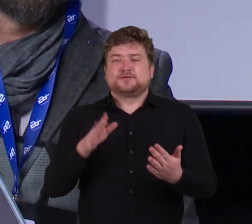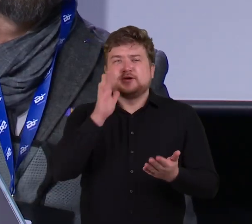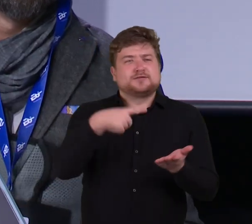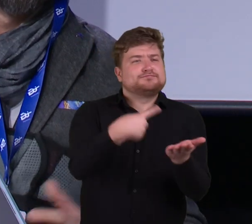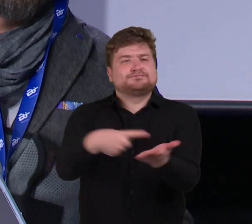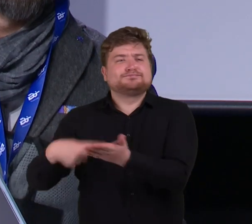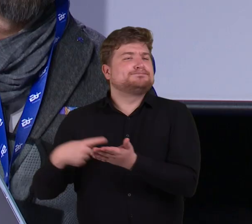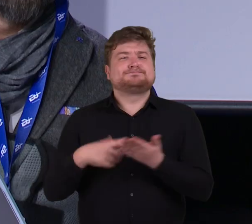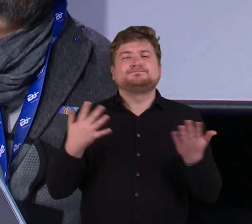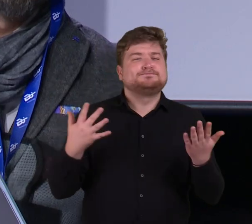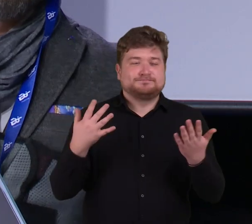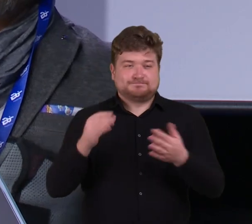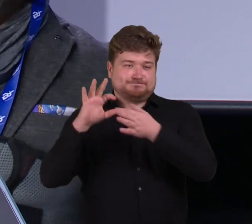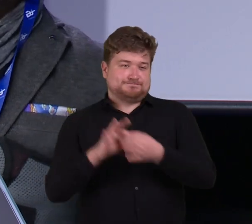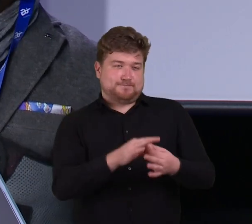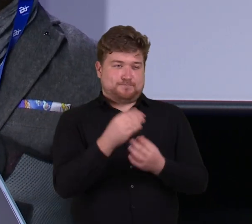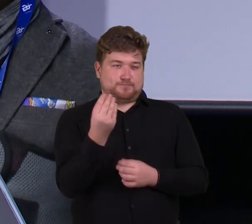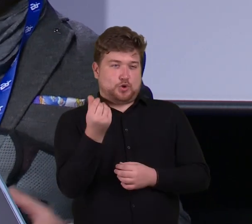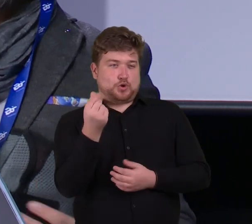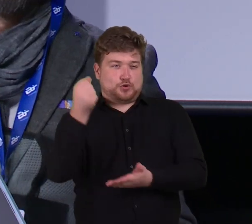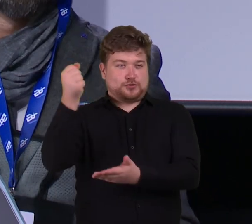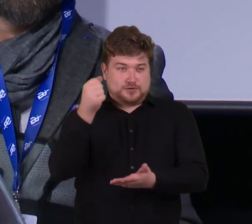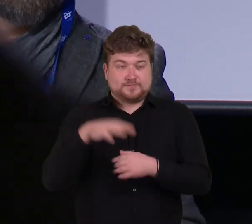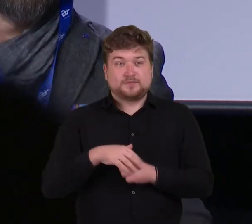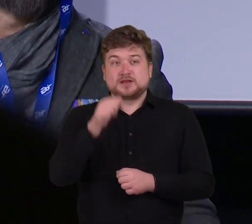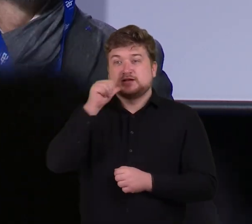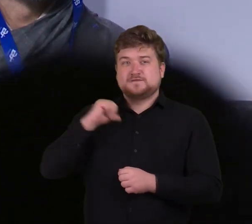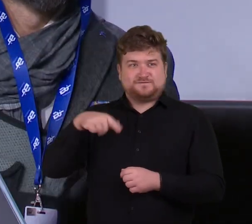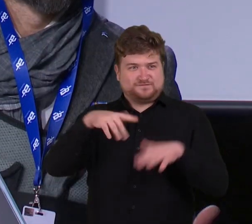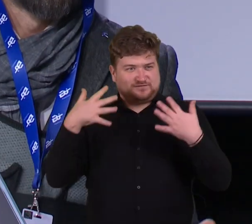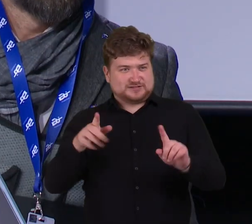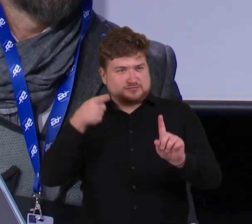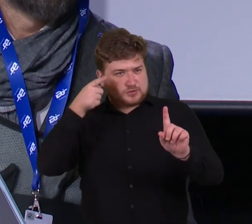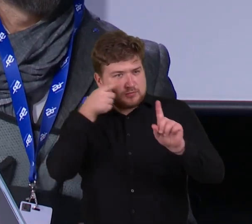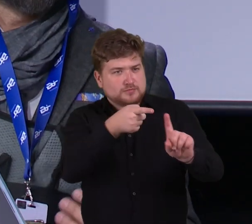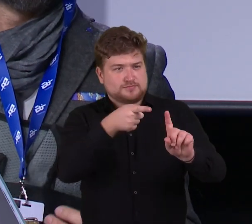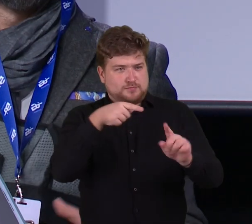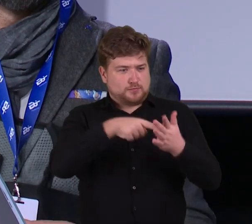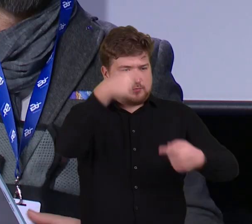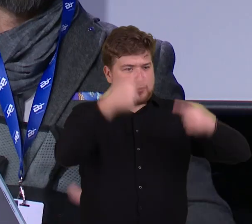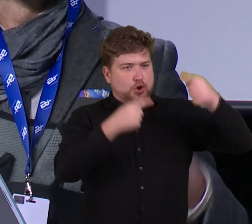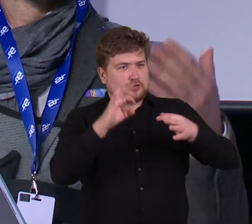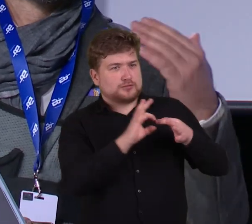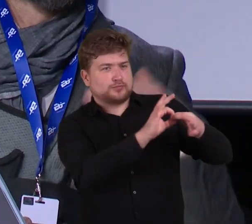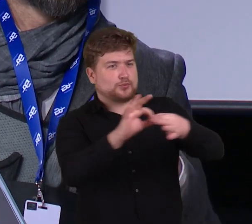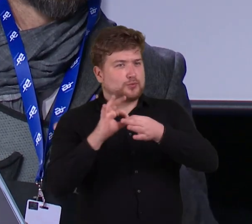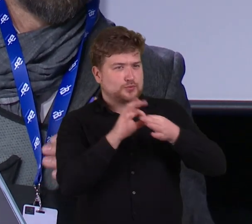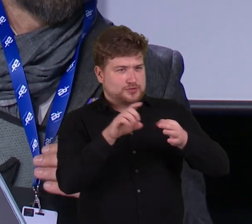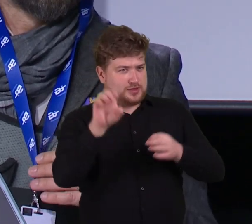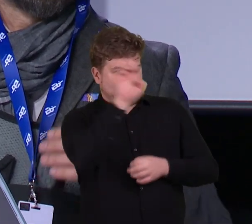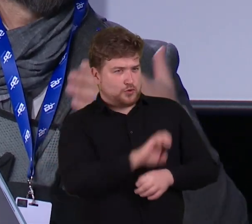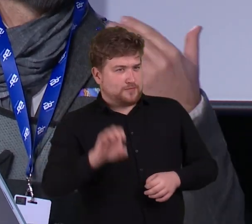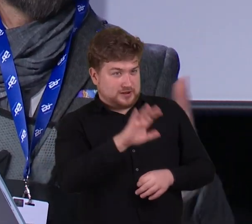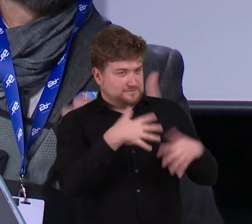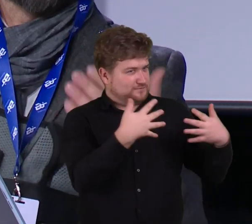in our common European Union policy. Today we will discuss how to reach those goals with the means and how to choose those